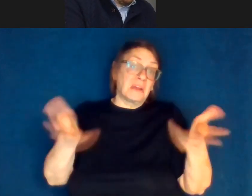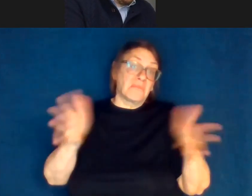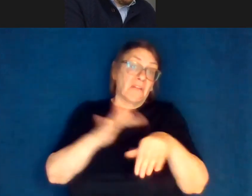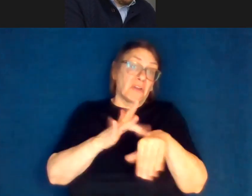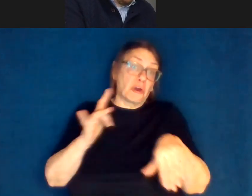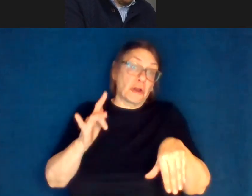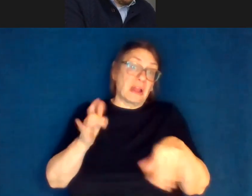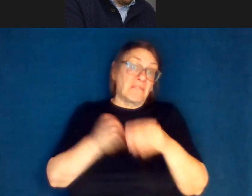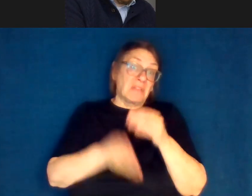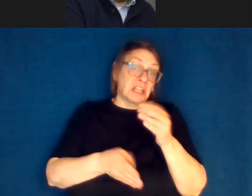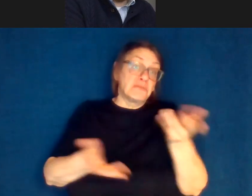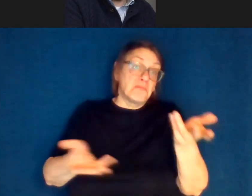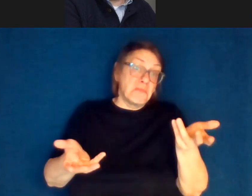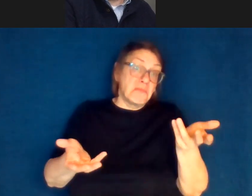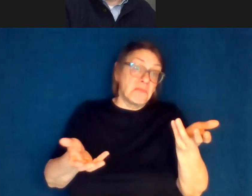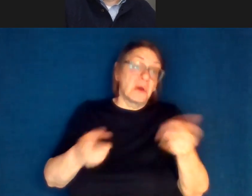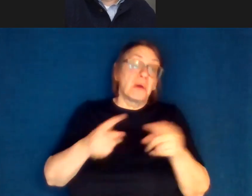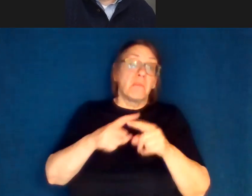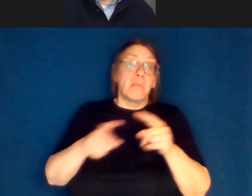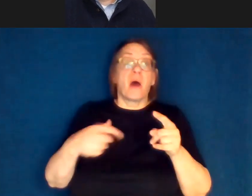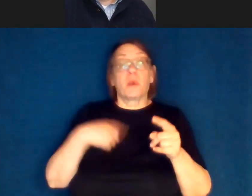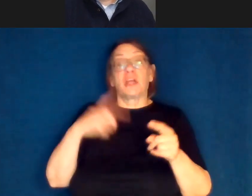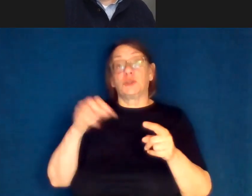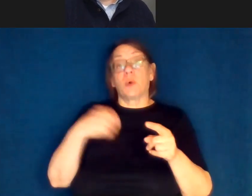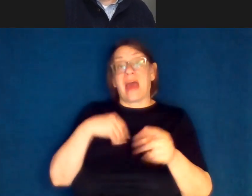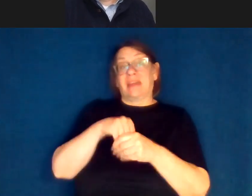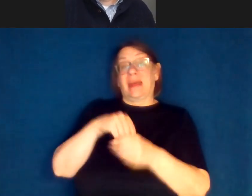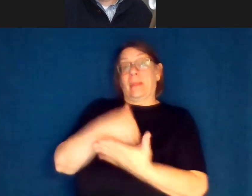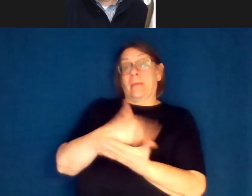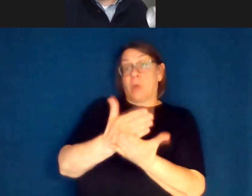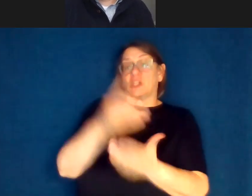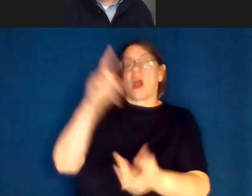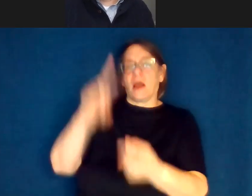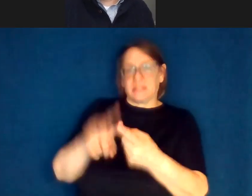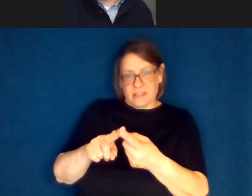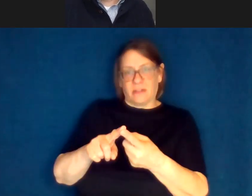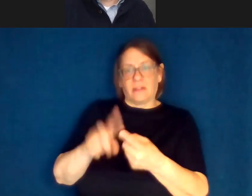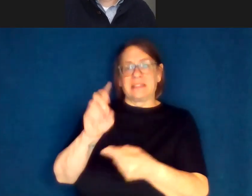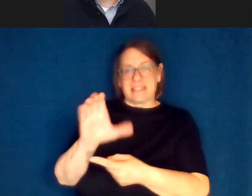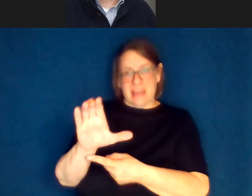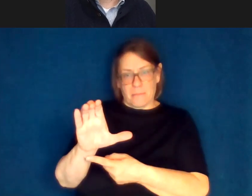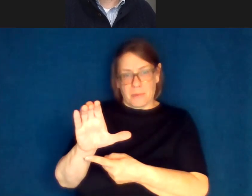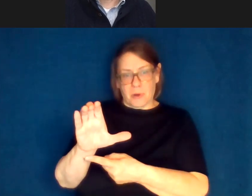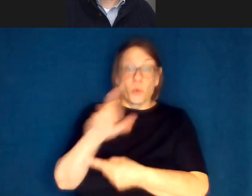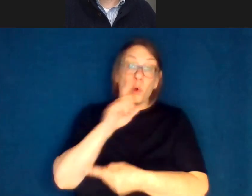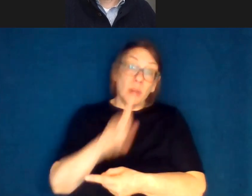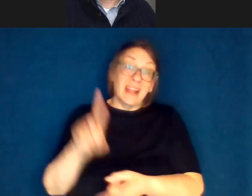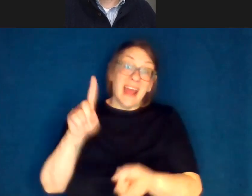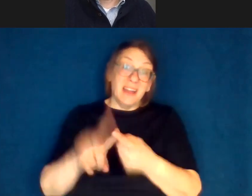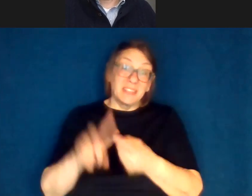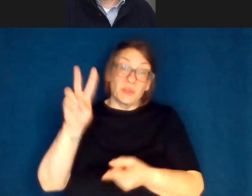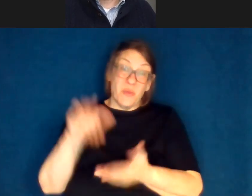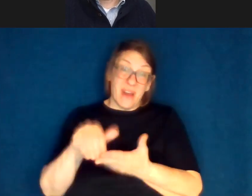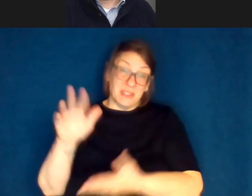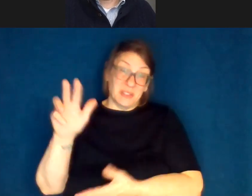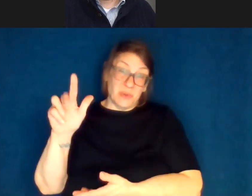deliverables before that time. However, we do have it in the budget that we have until technically 2023, to be